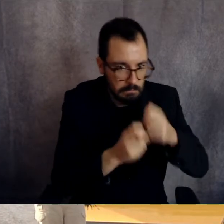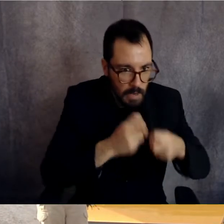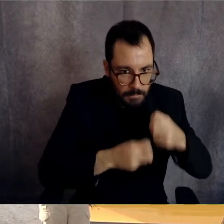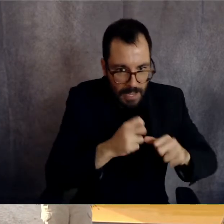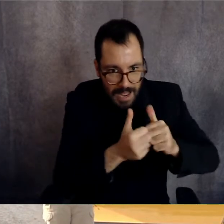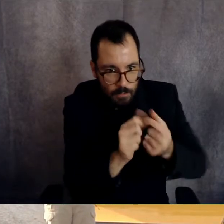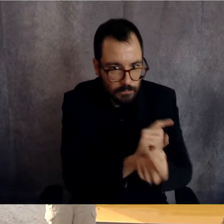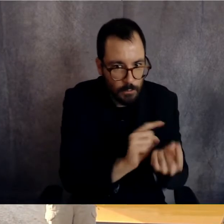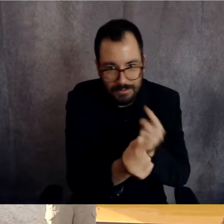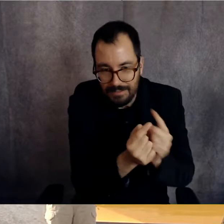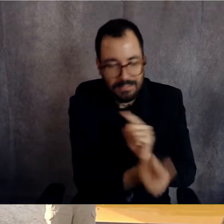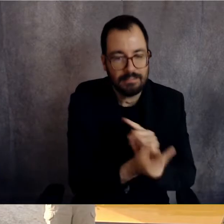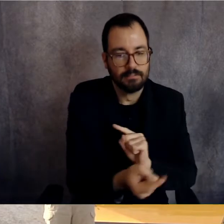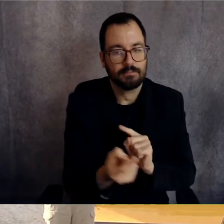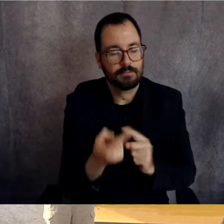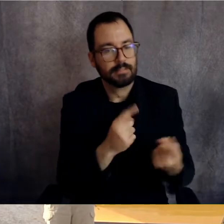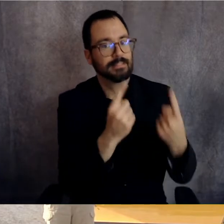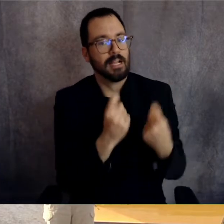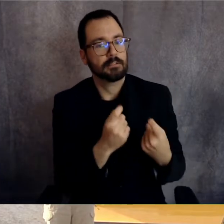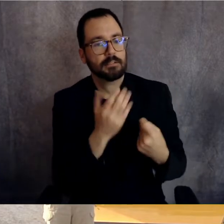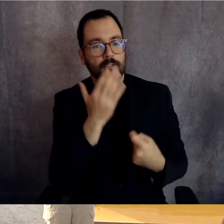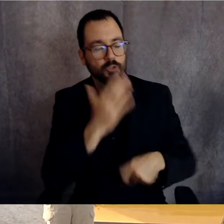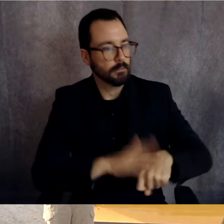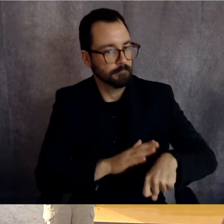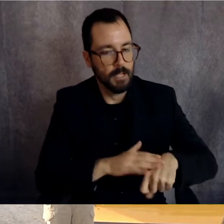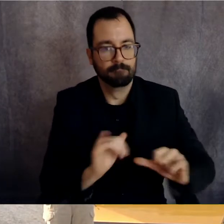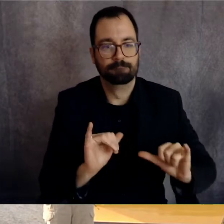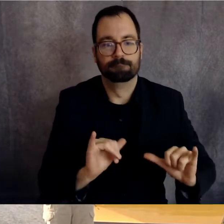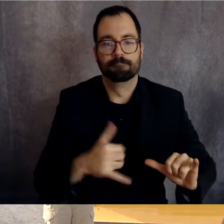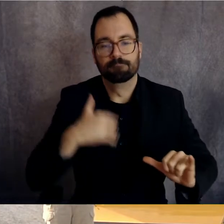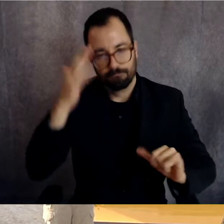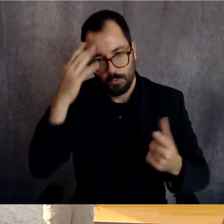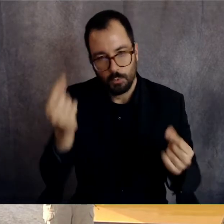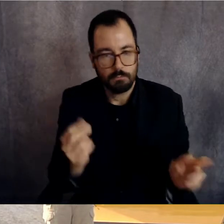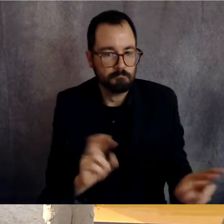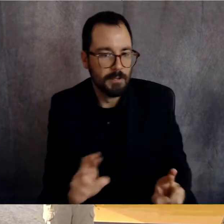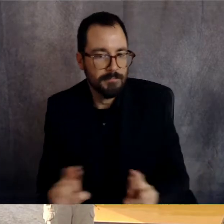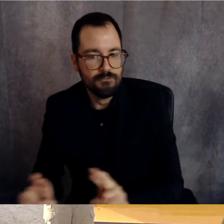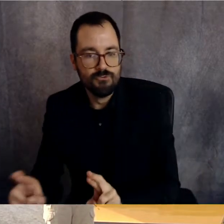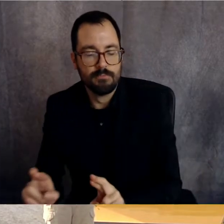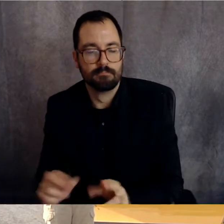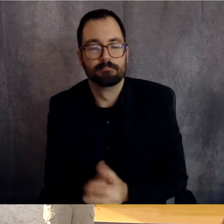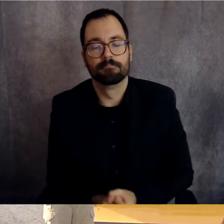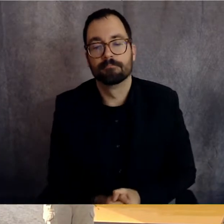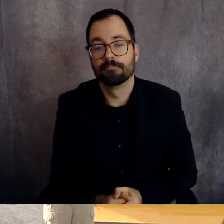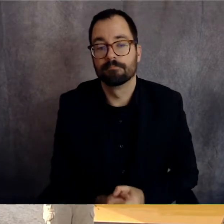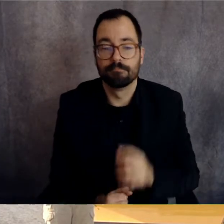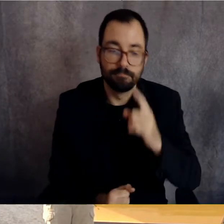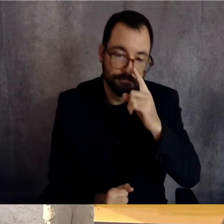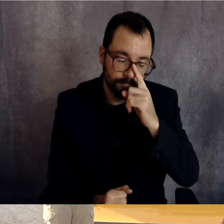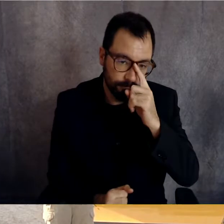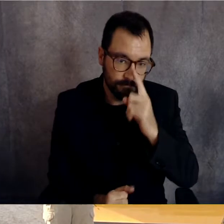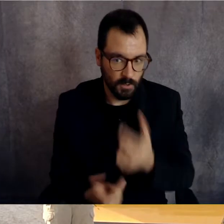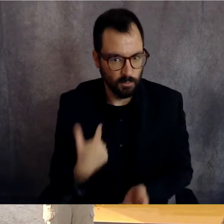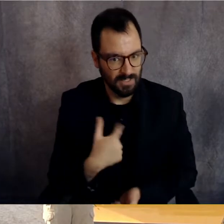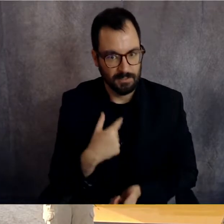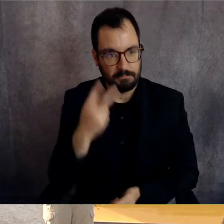it in February when the COVID started here in Boston, but we certainly saw it in 2 weeks ago here in the city.